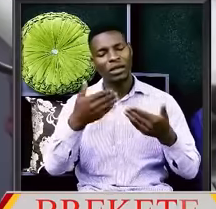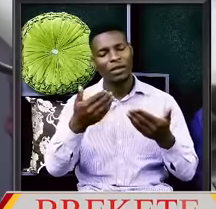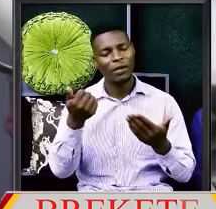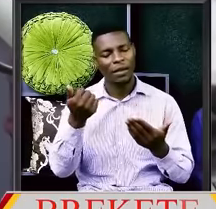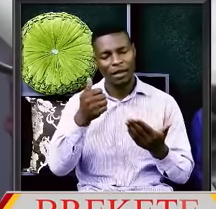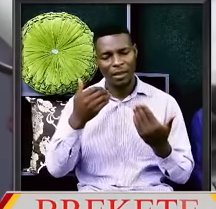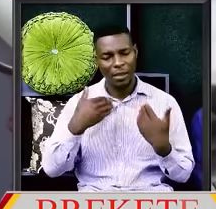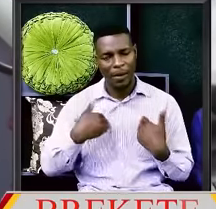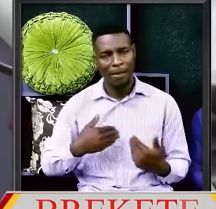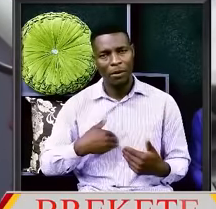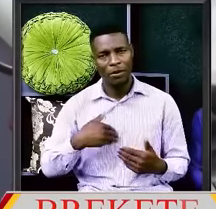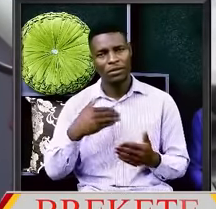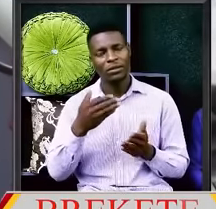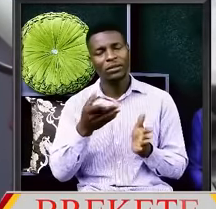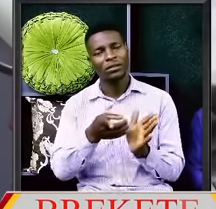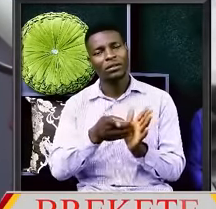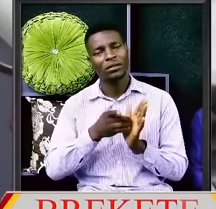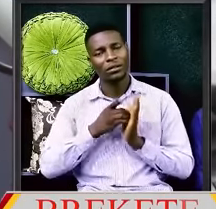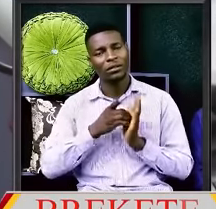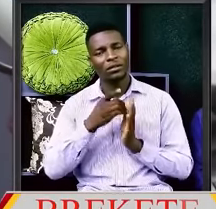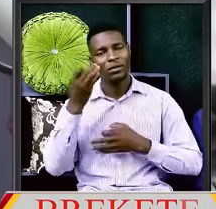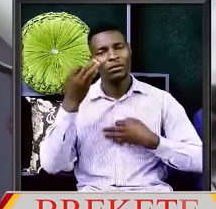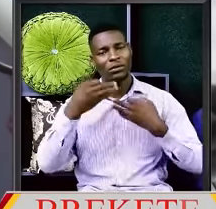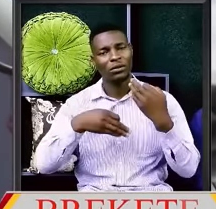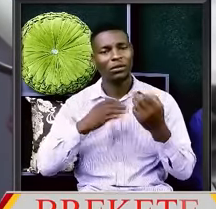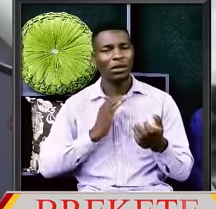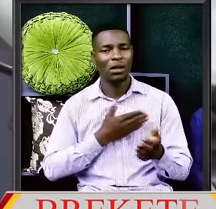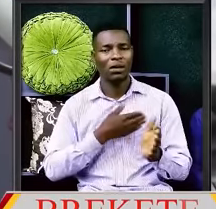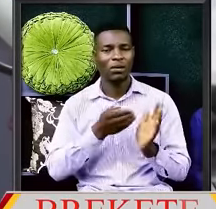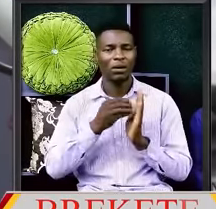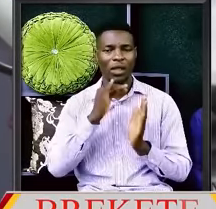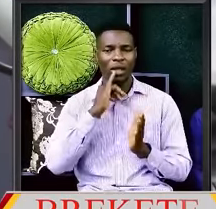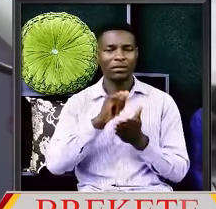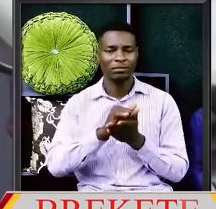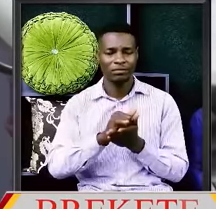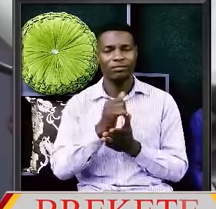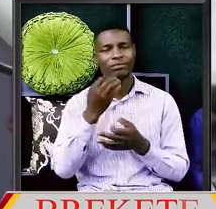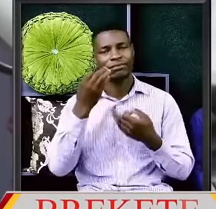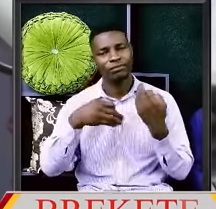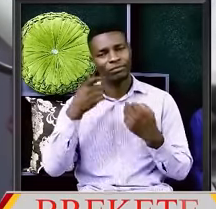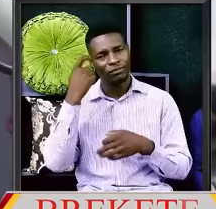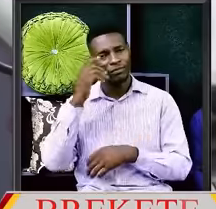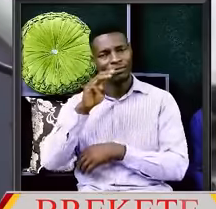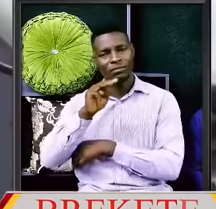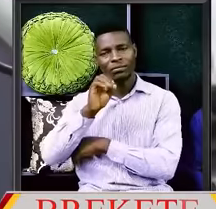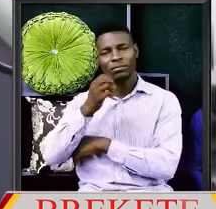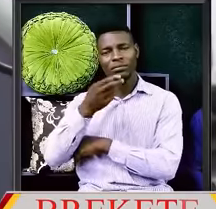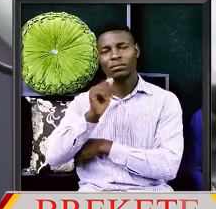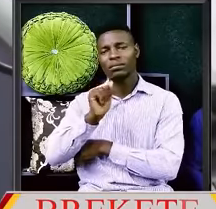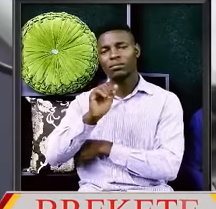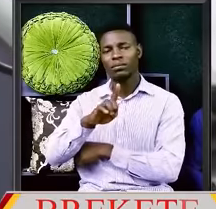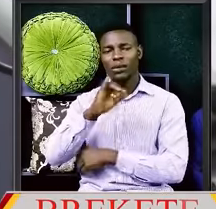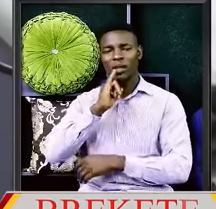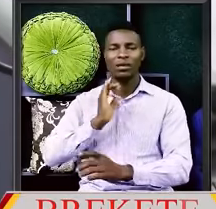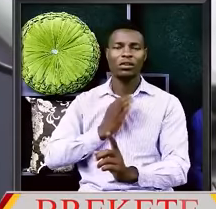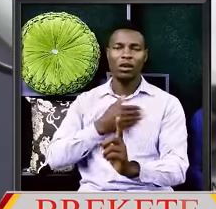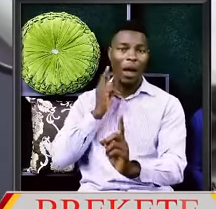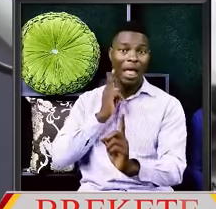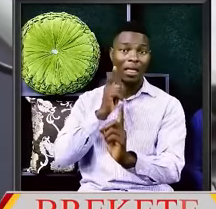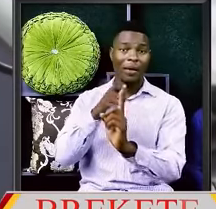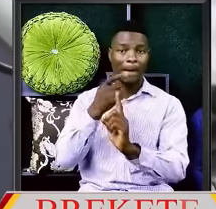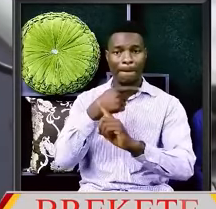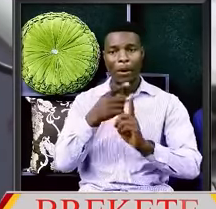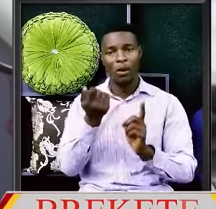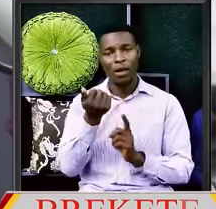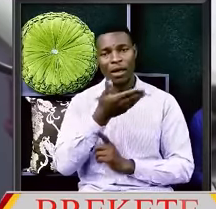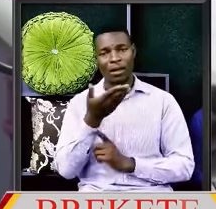deserve justice. Our own be say, justice for Mohbad now be our target. But anything we go